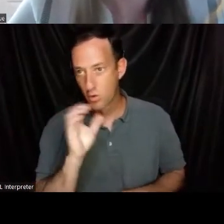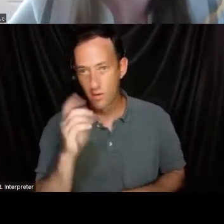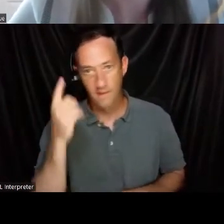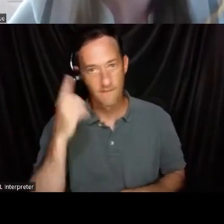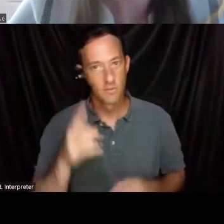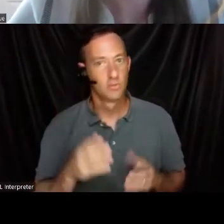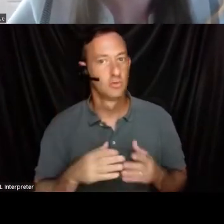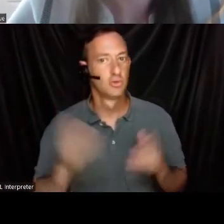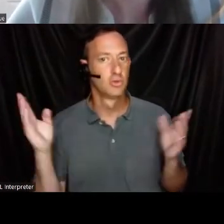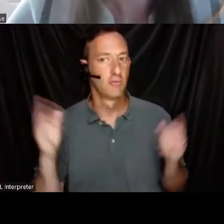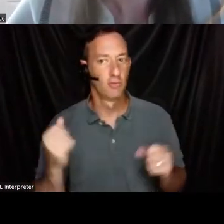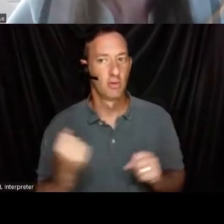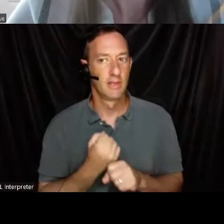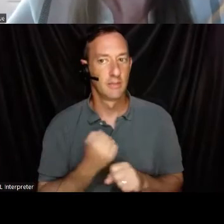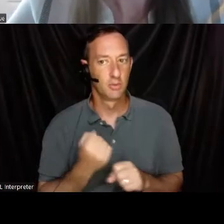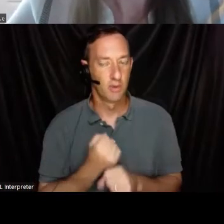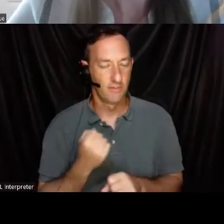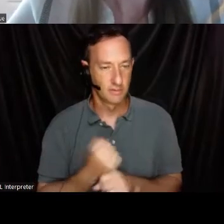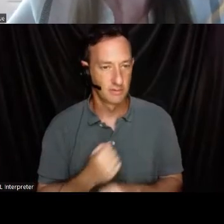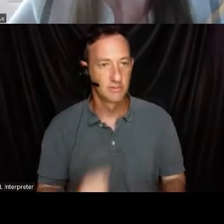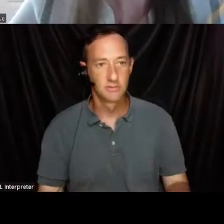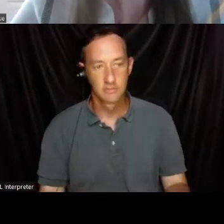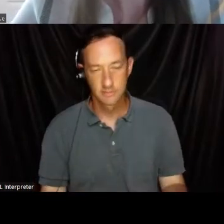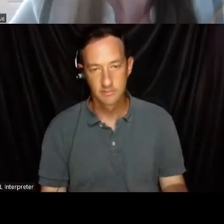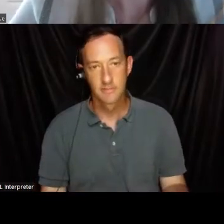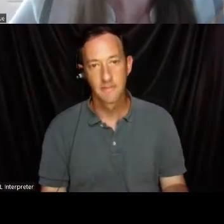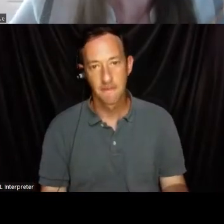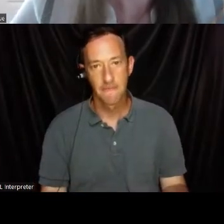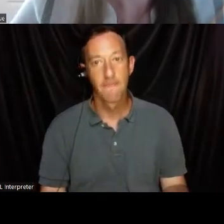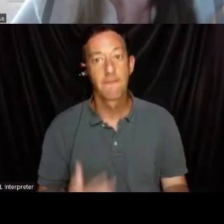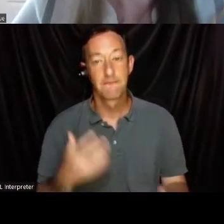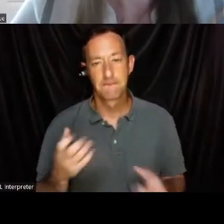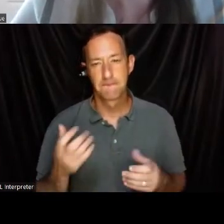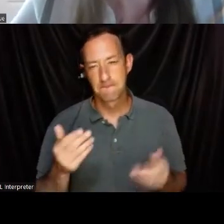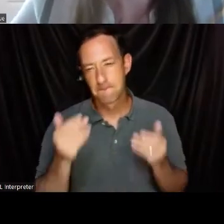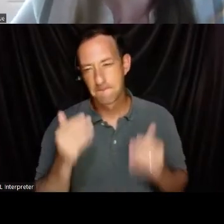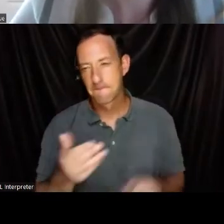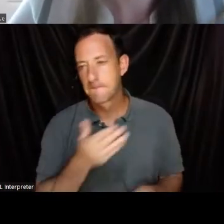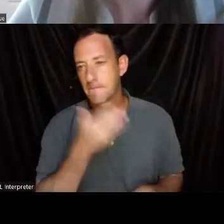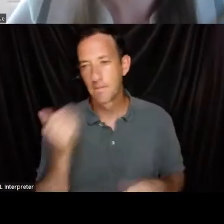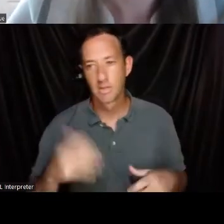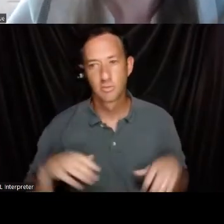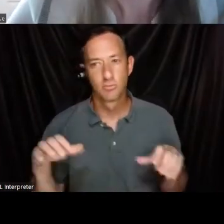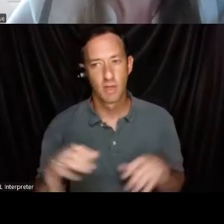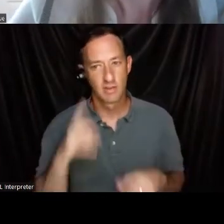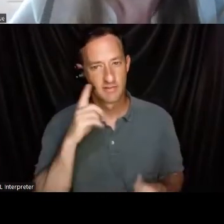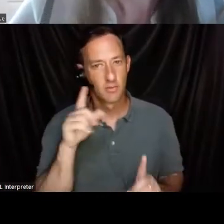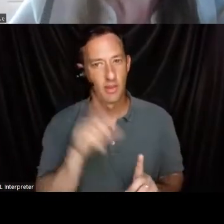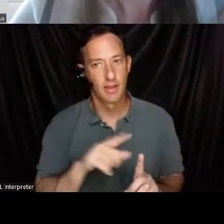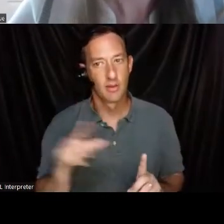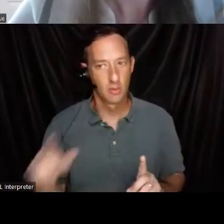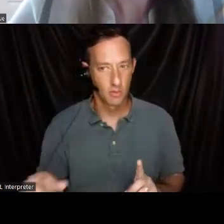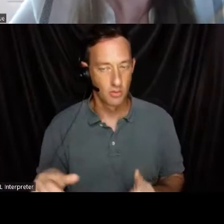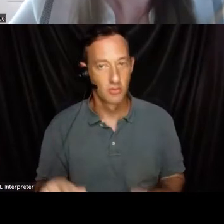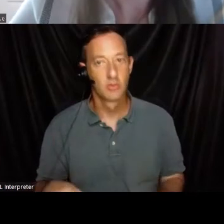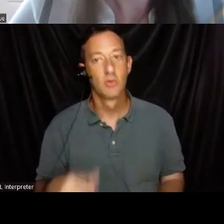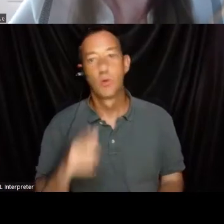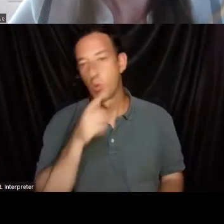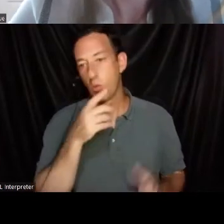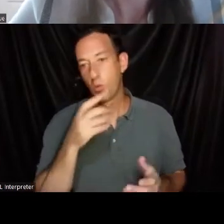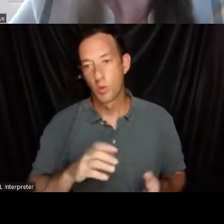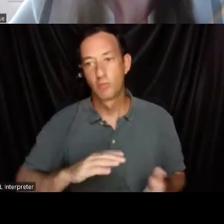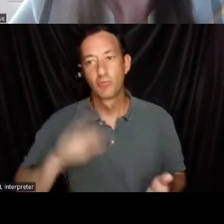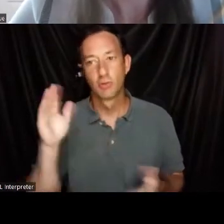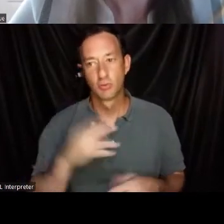general demographics. So I want to move on to best practices for landlords who want to reduce their